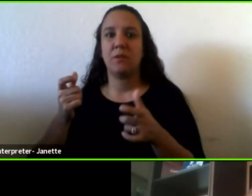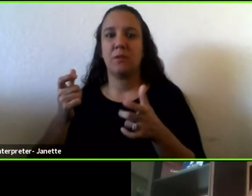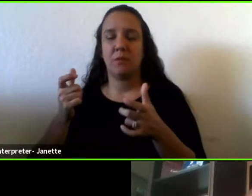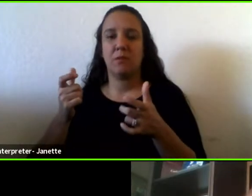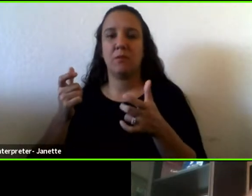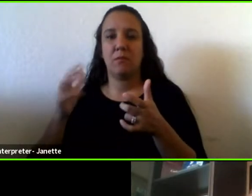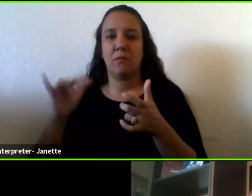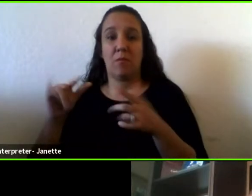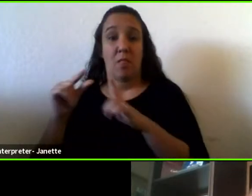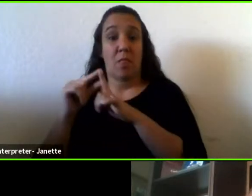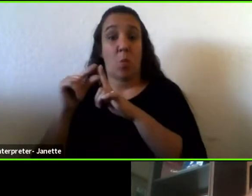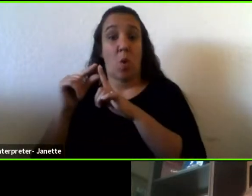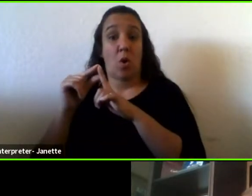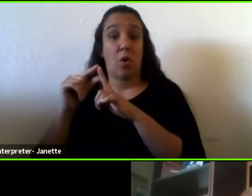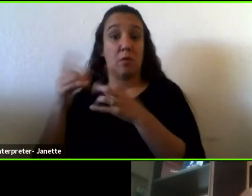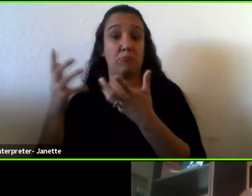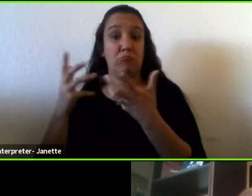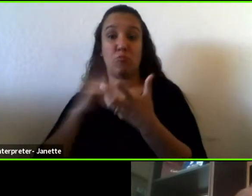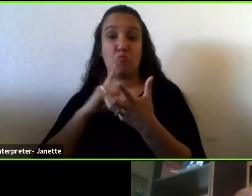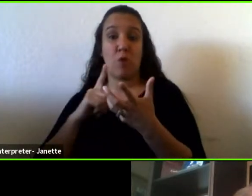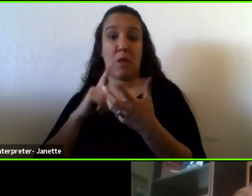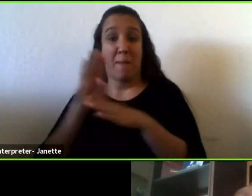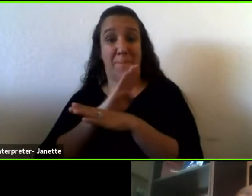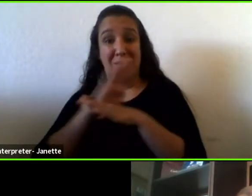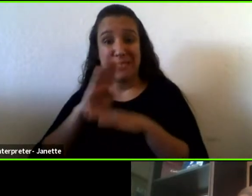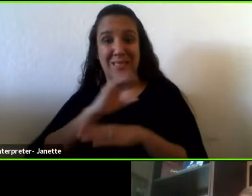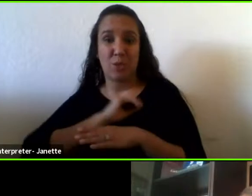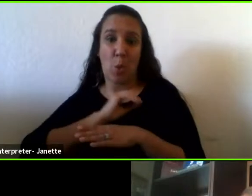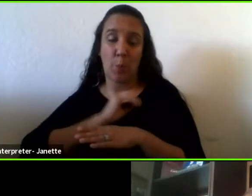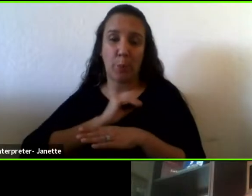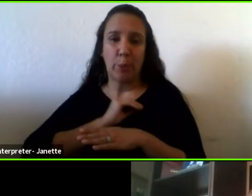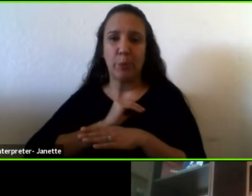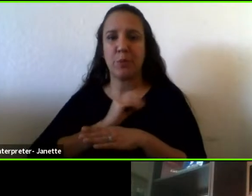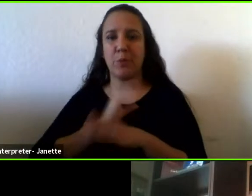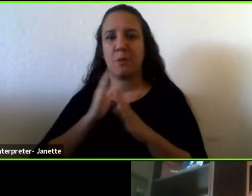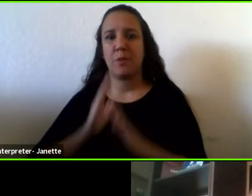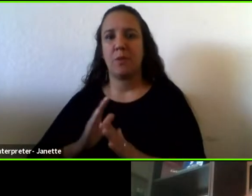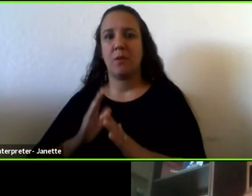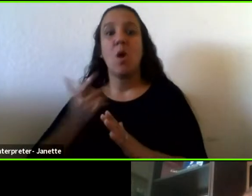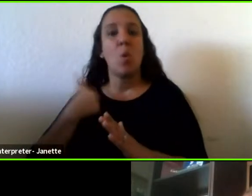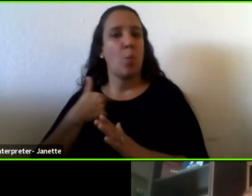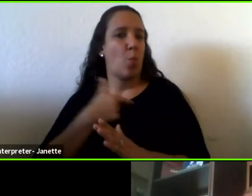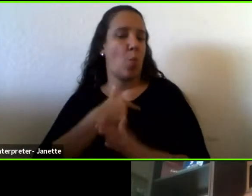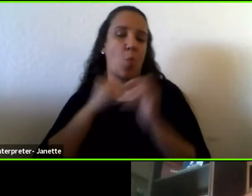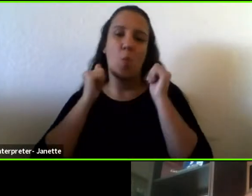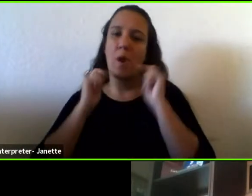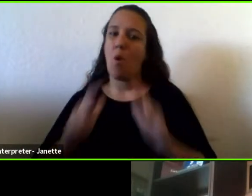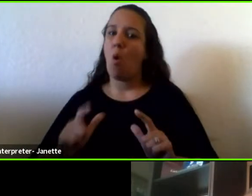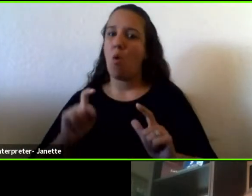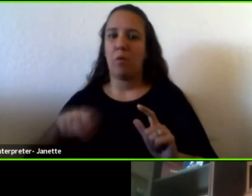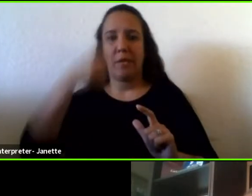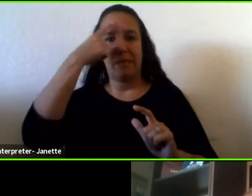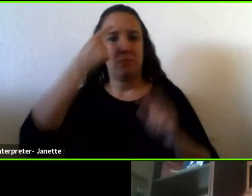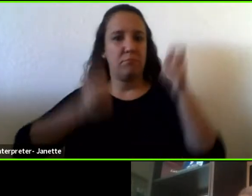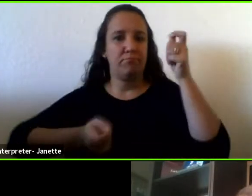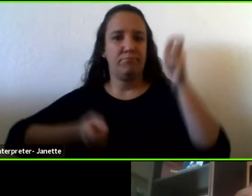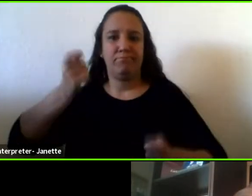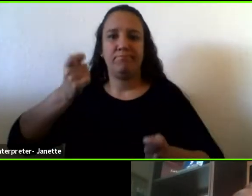that is business owners, entrepreneurs. You know, we all have to have a mindset shift right